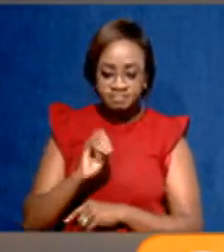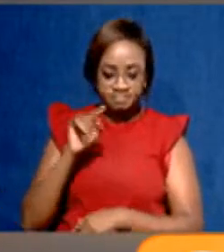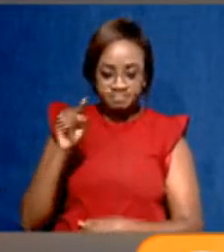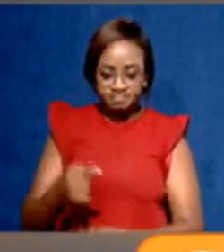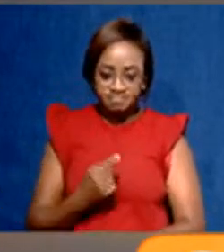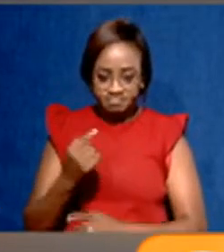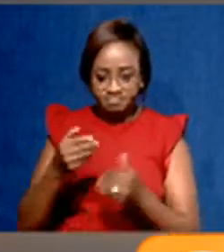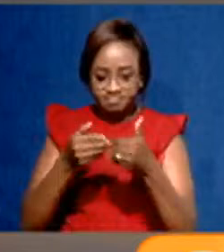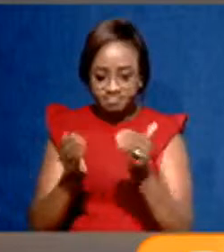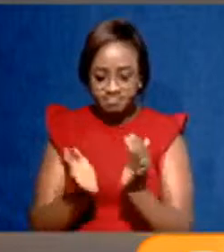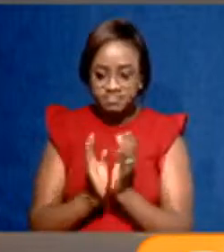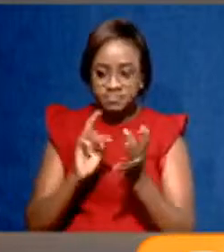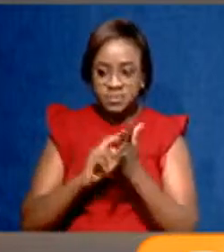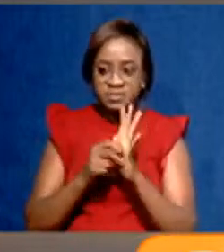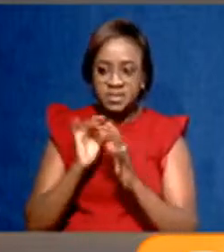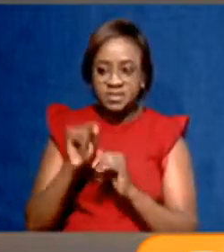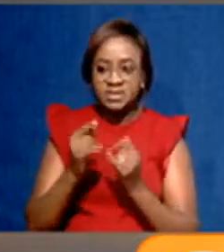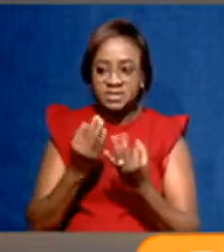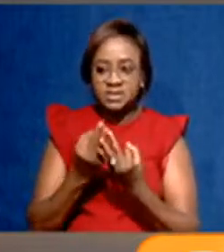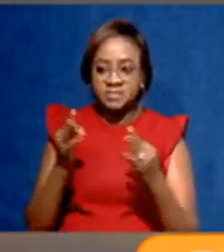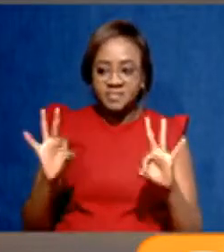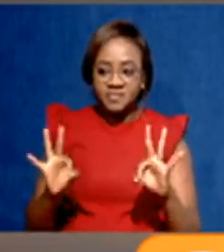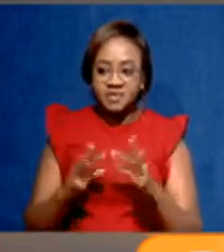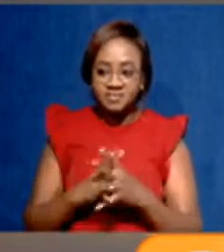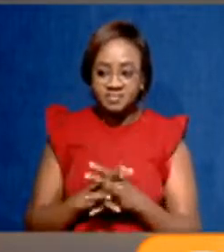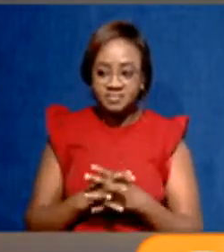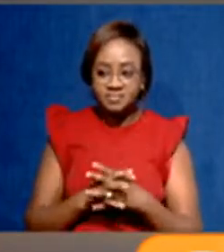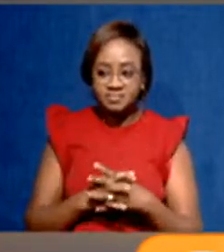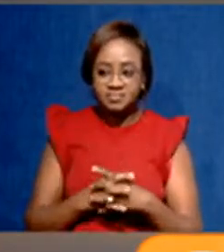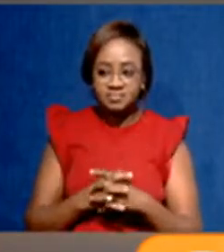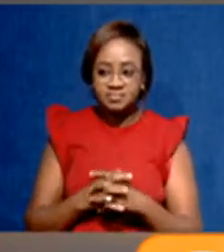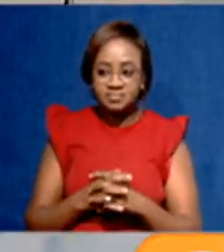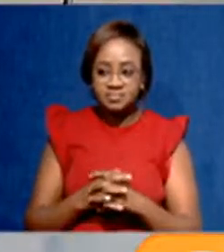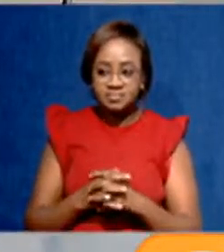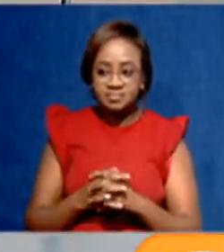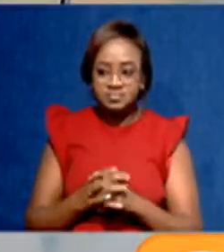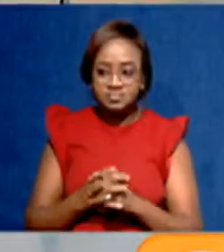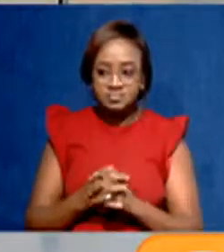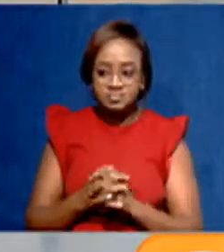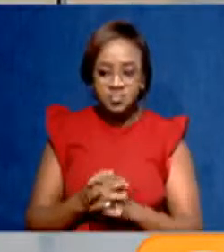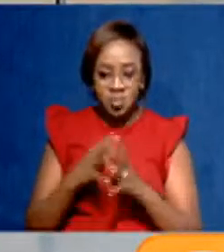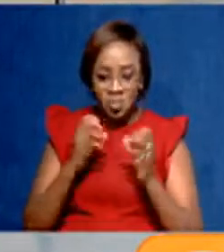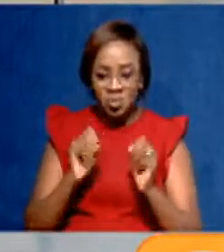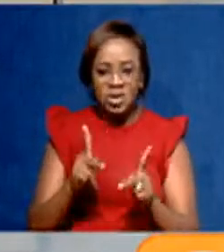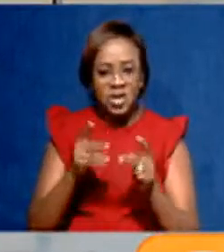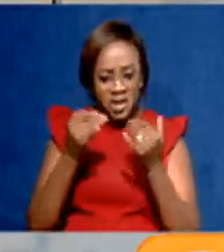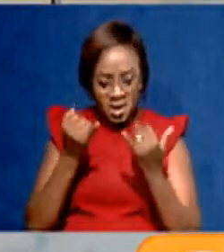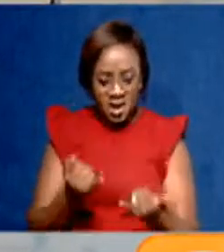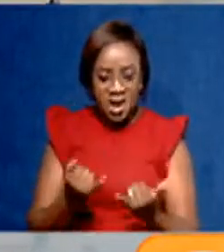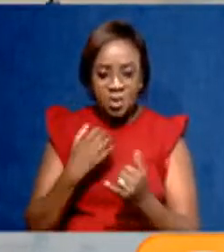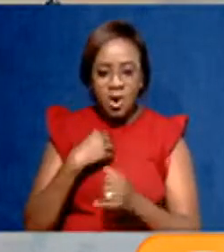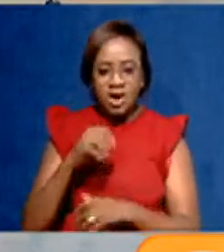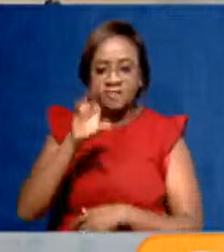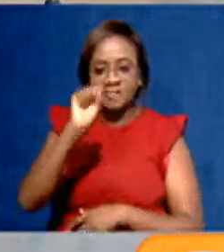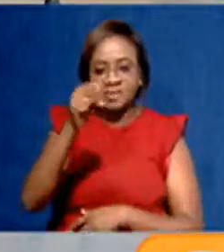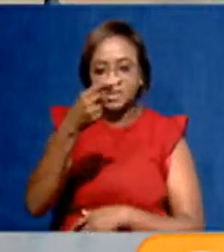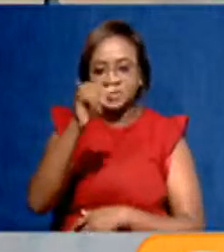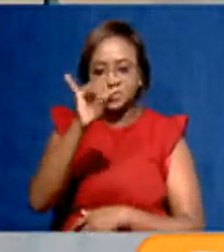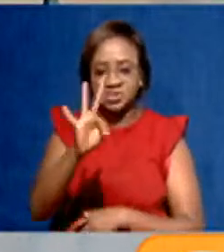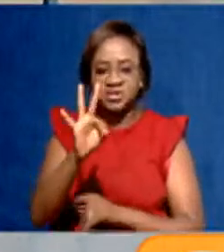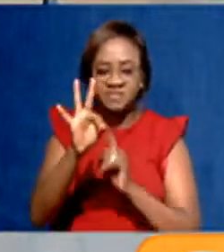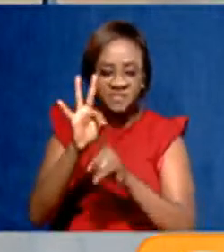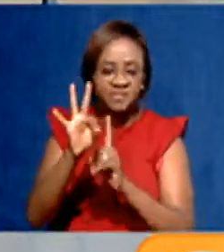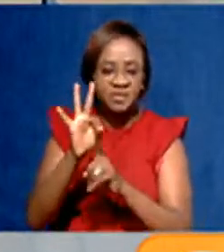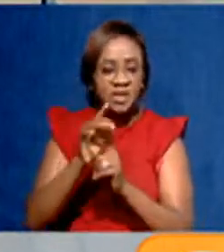households. So it is completely free. So with SHIFT coming into play now, how does this affect rolling out of Kang'ata care,